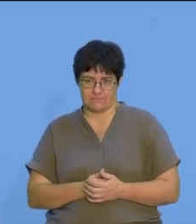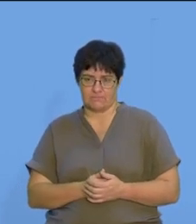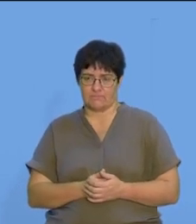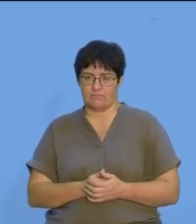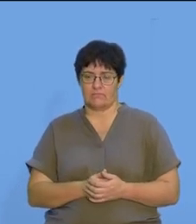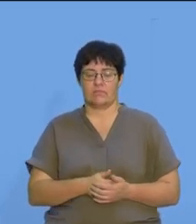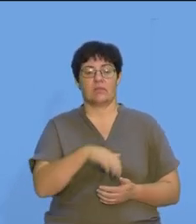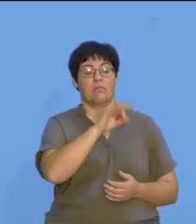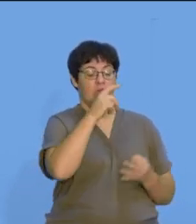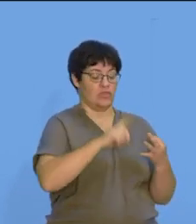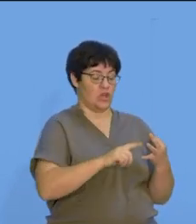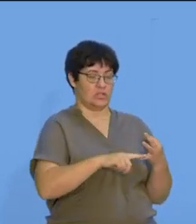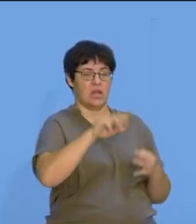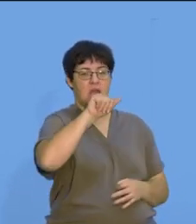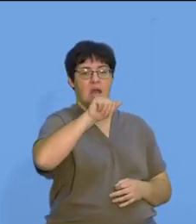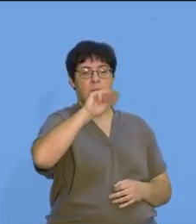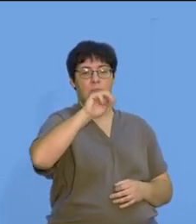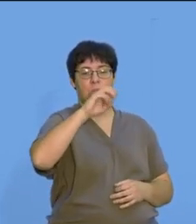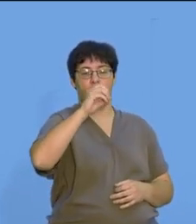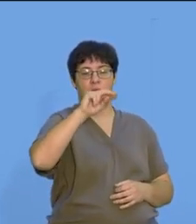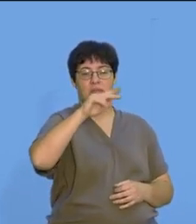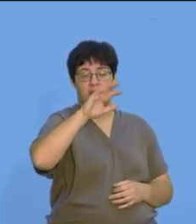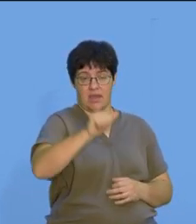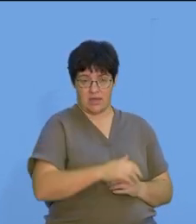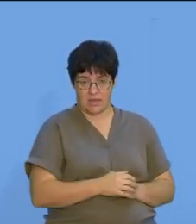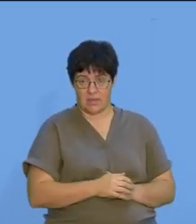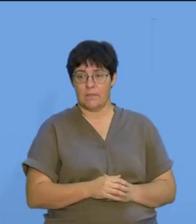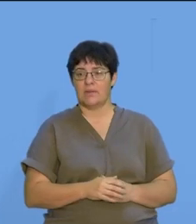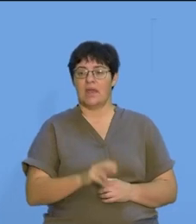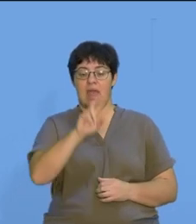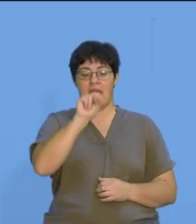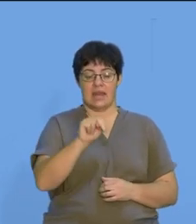oxygen. And then we have got the third one, which is ammonia,